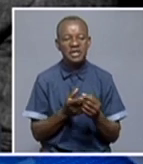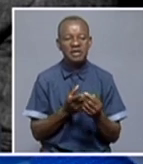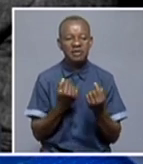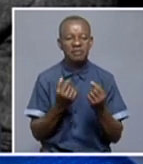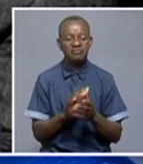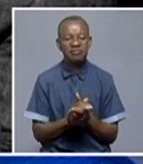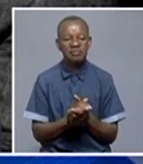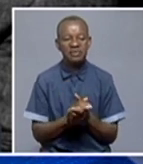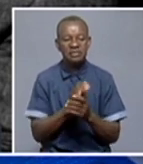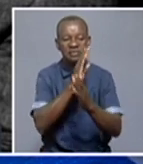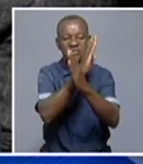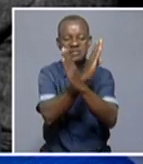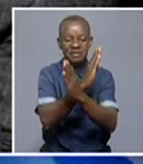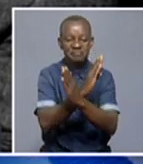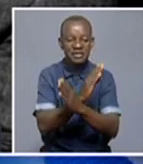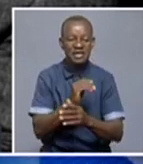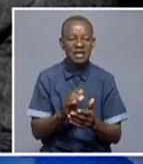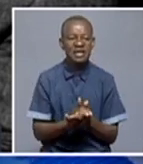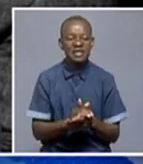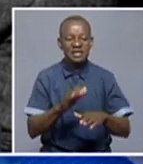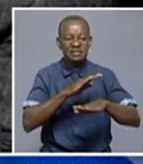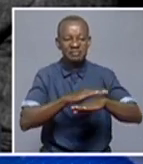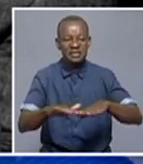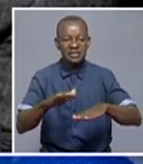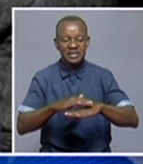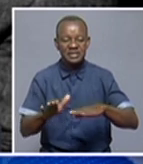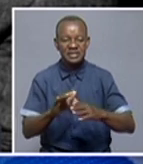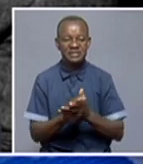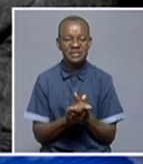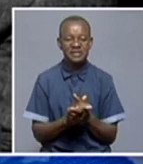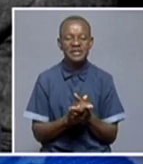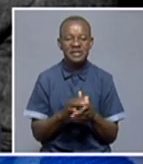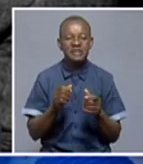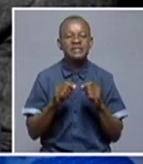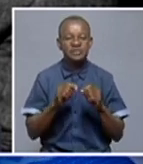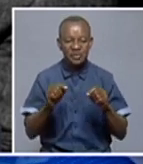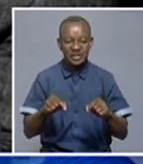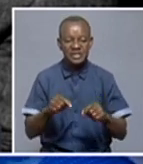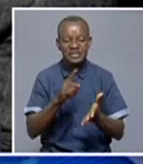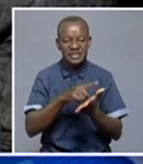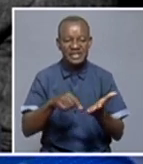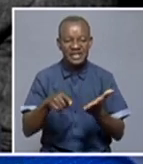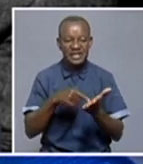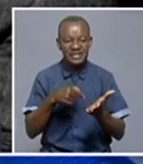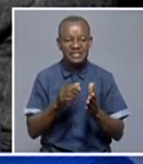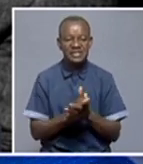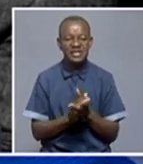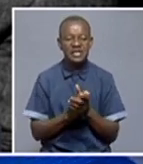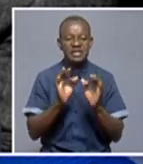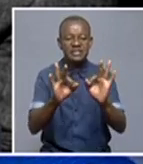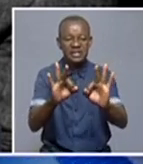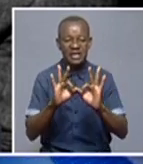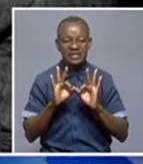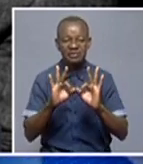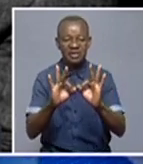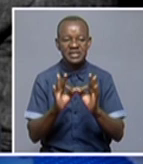yes, there is indeed a lot of interest. Remember that this is an issue that not only affects the people of the DRC, but